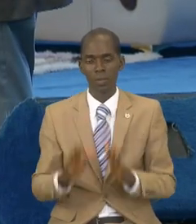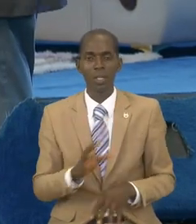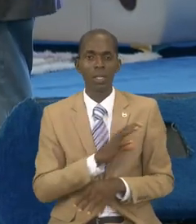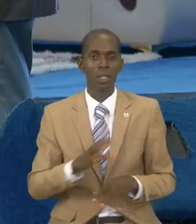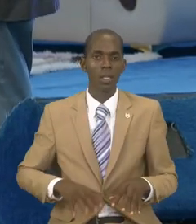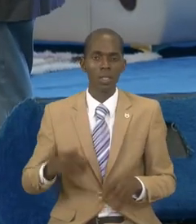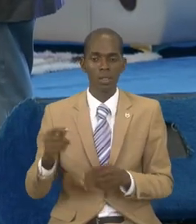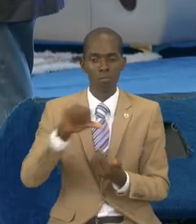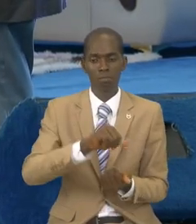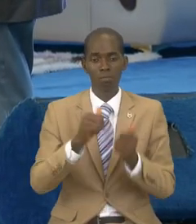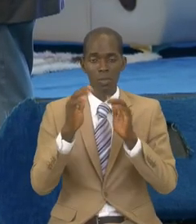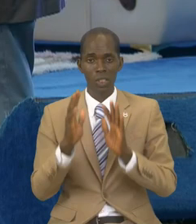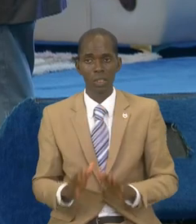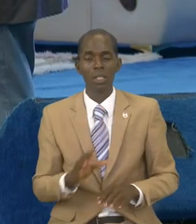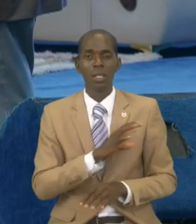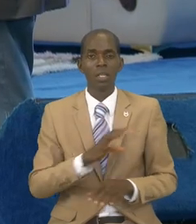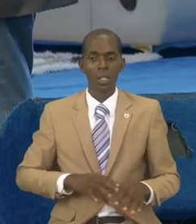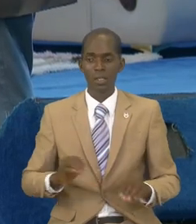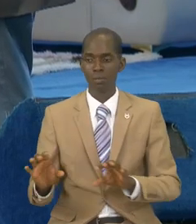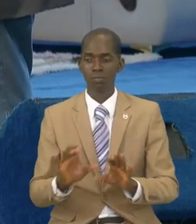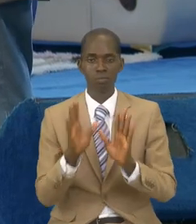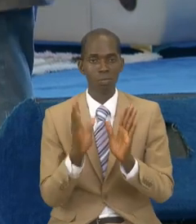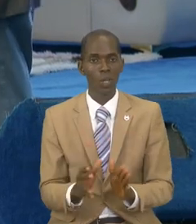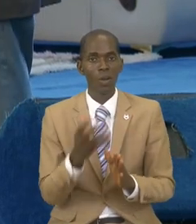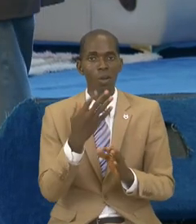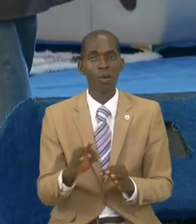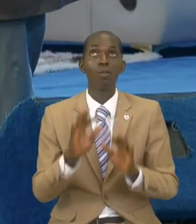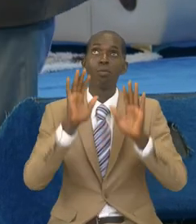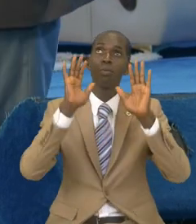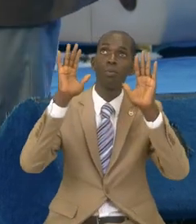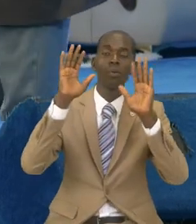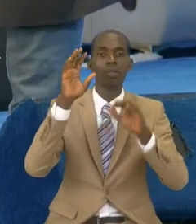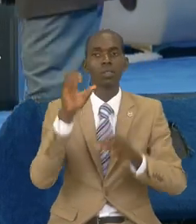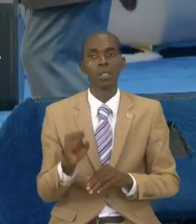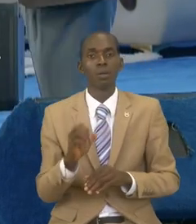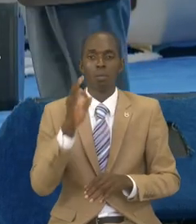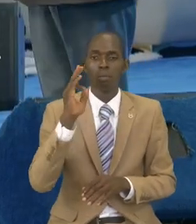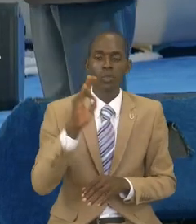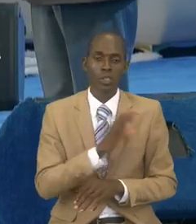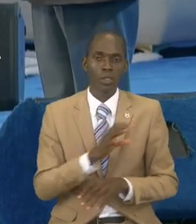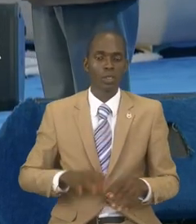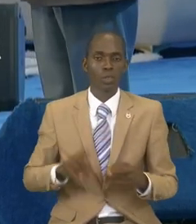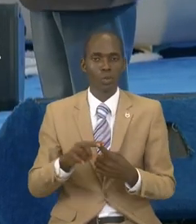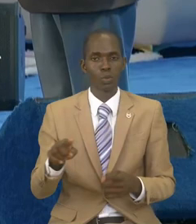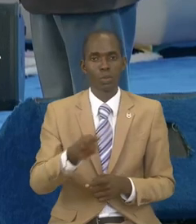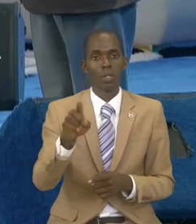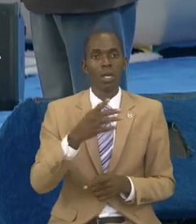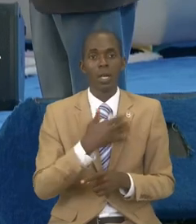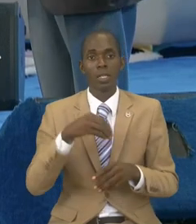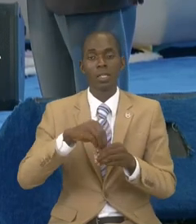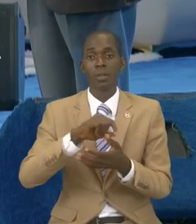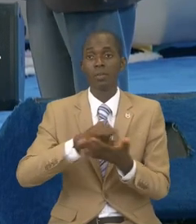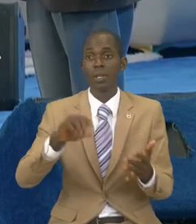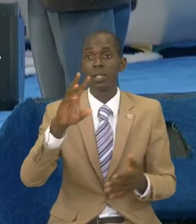Baptizer, Christ the Performer of signs and wonders. He preached Christ unto them. And then in verse 6, we're